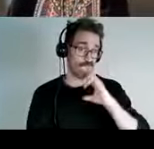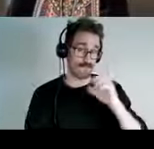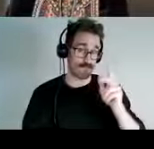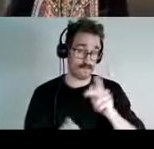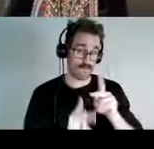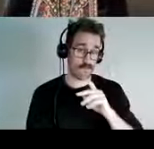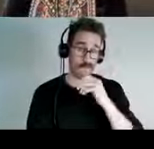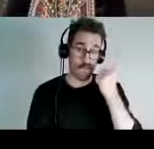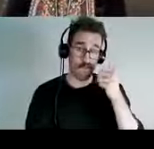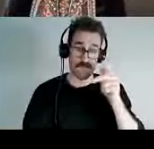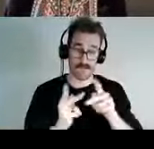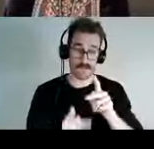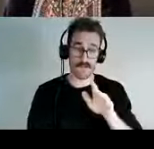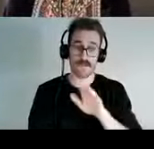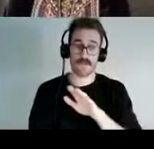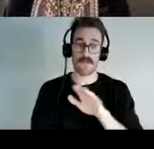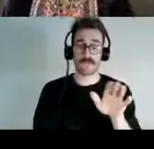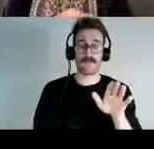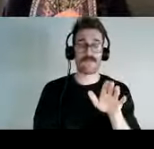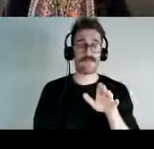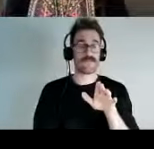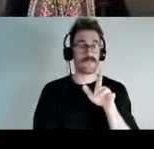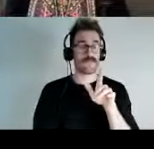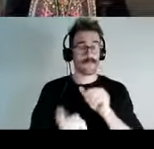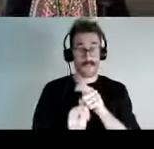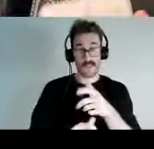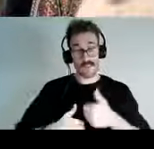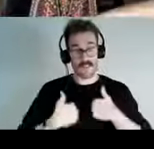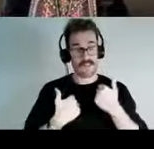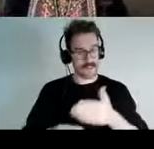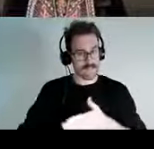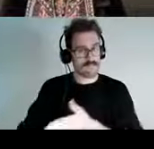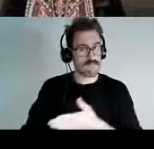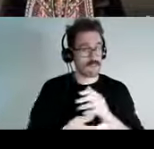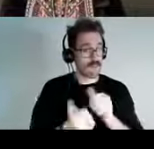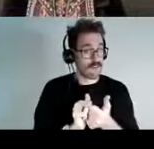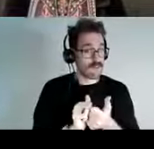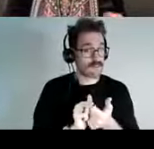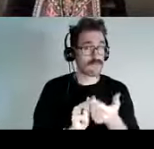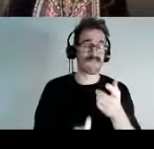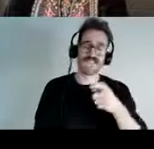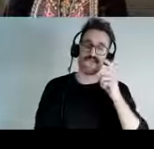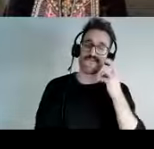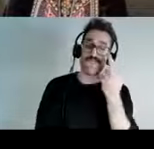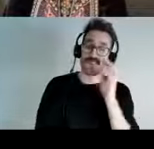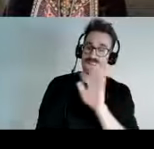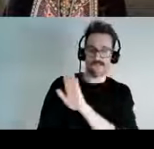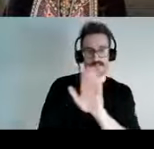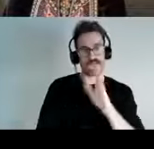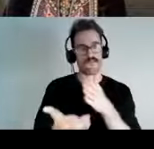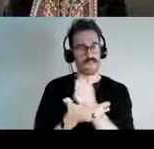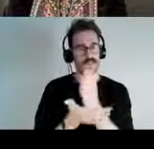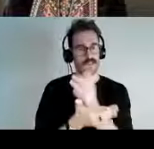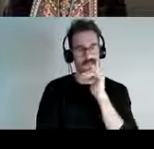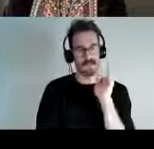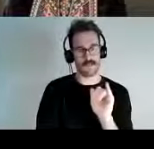better their/our lives through a realization of rights. Next slide, please.